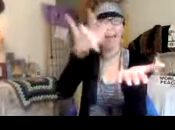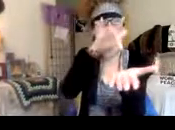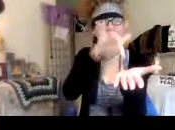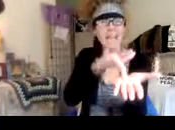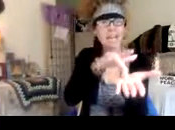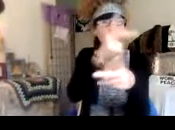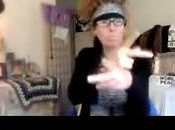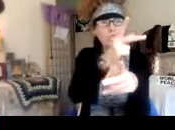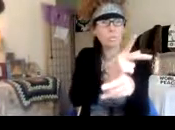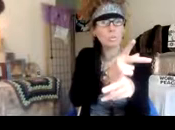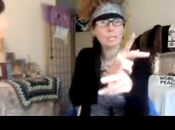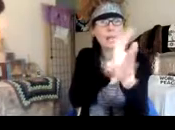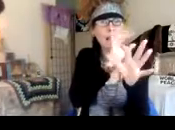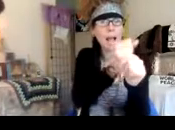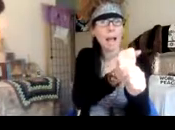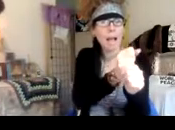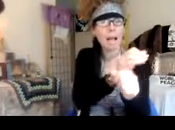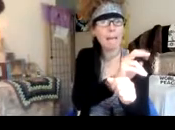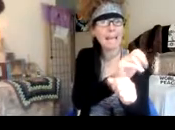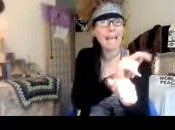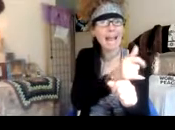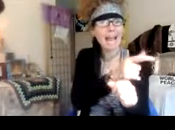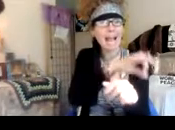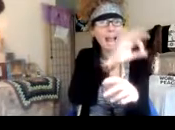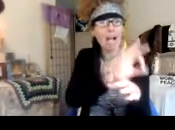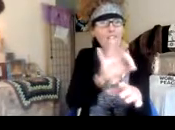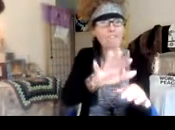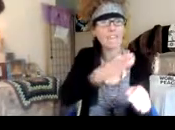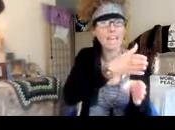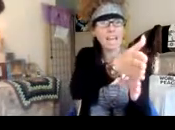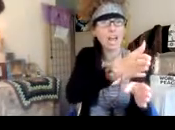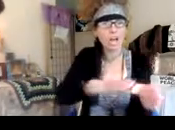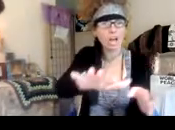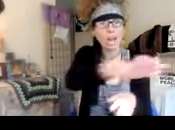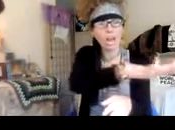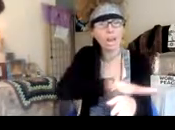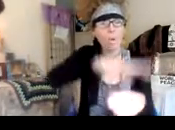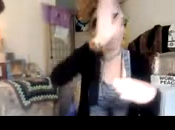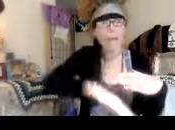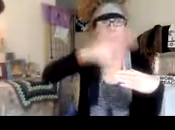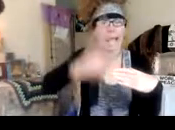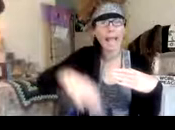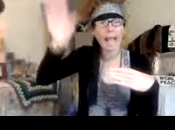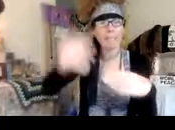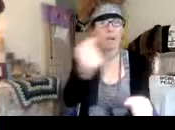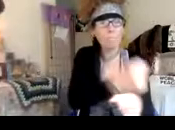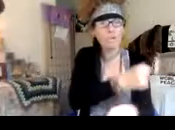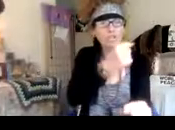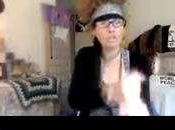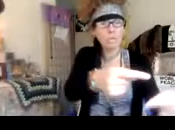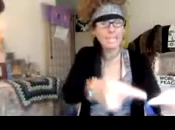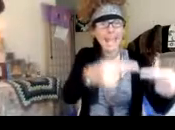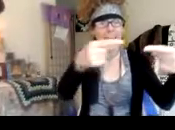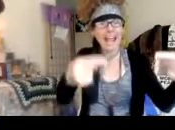producing some kind of a magnetic field or some kind of waves, and produced anti-gravity. And they claimed when the FBI